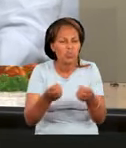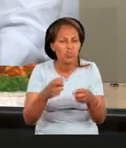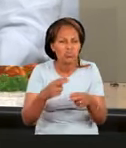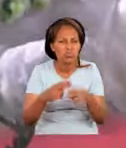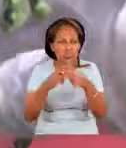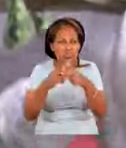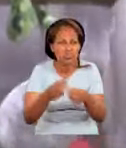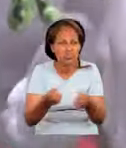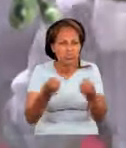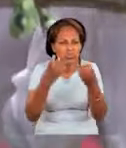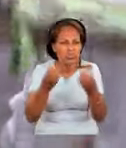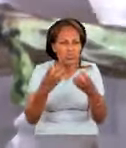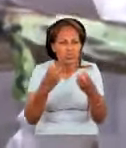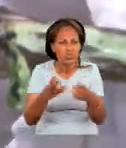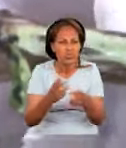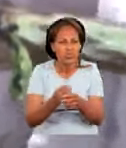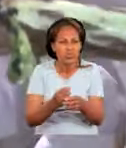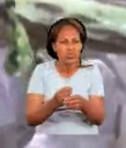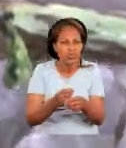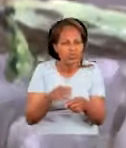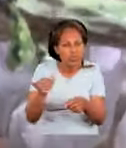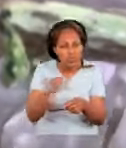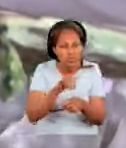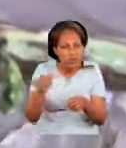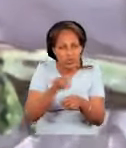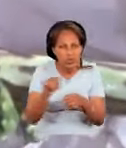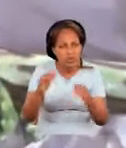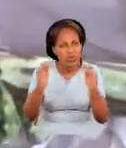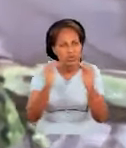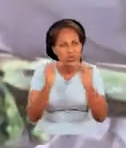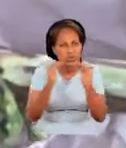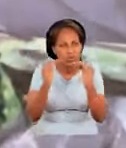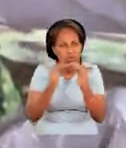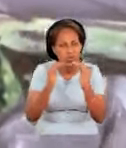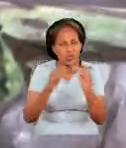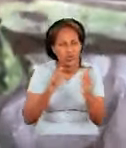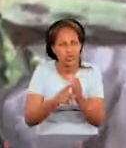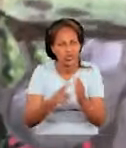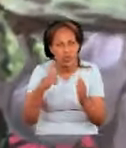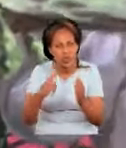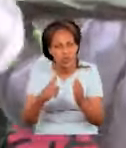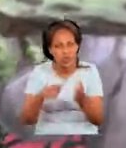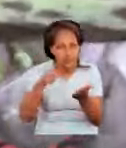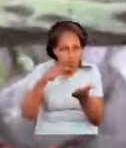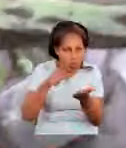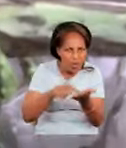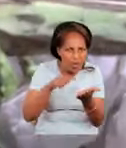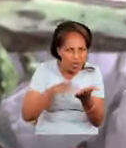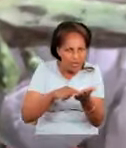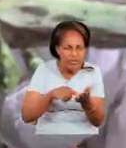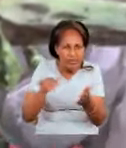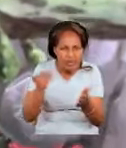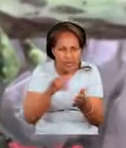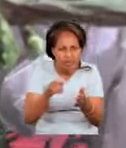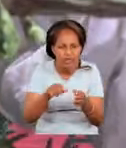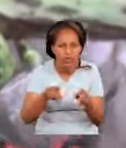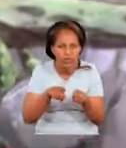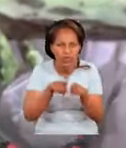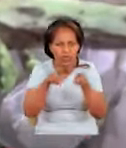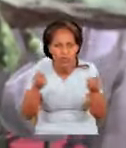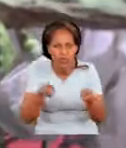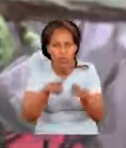roots. All have similar size. They start growing from one common point and grow in all